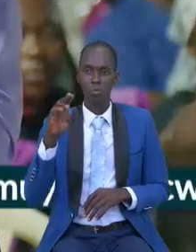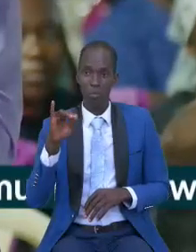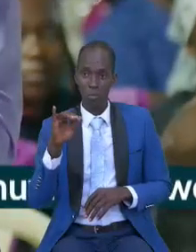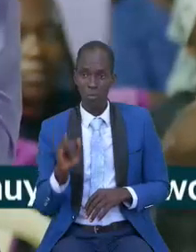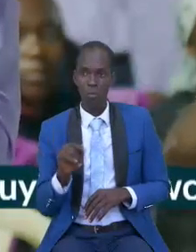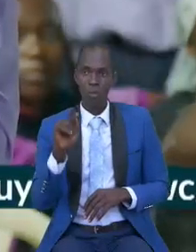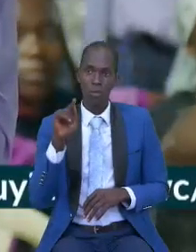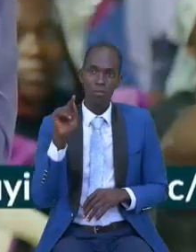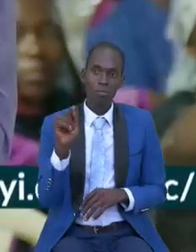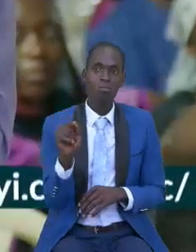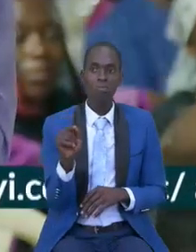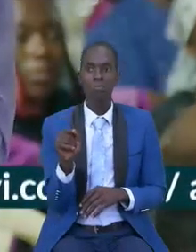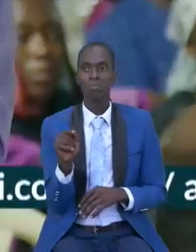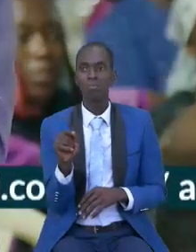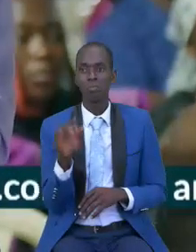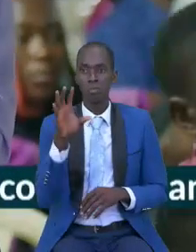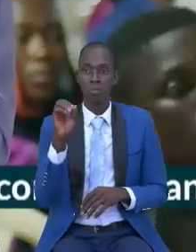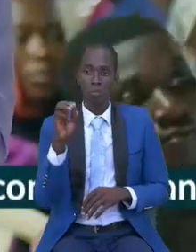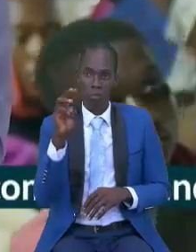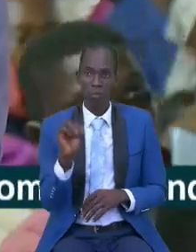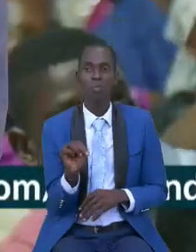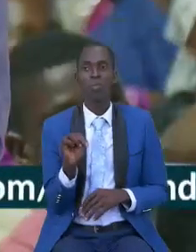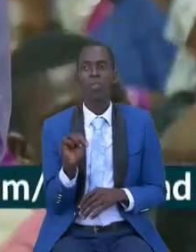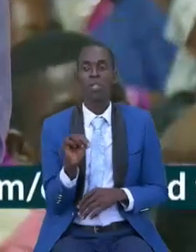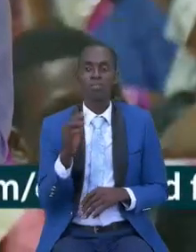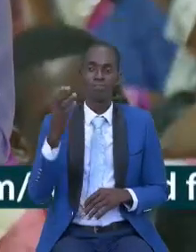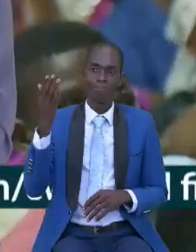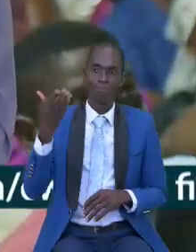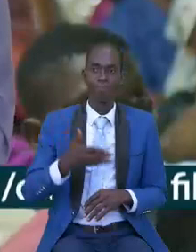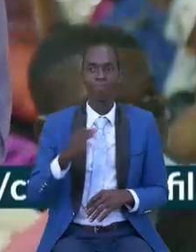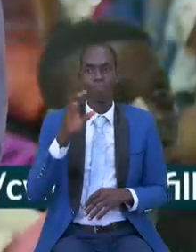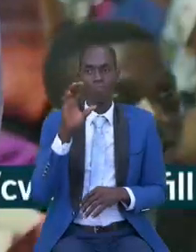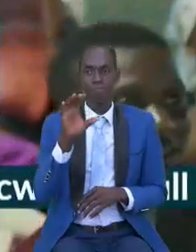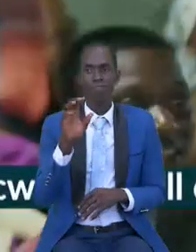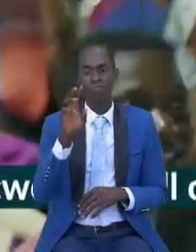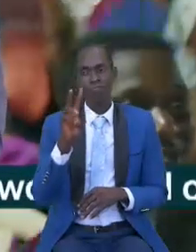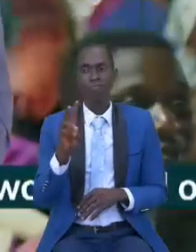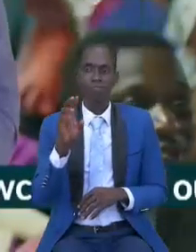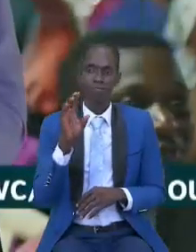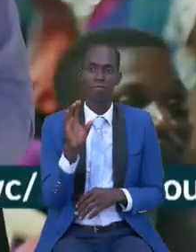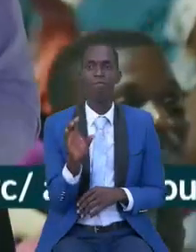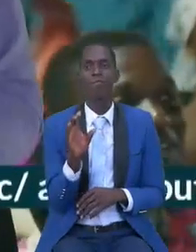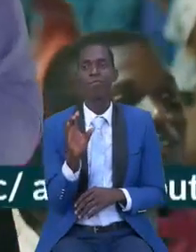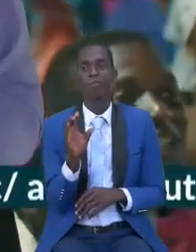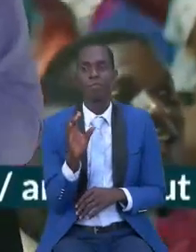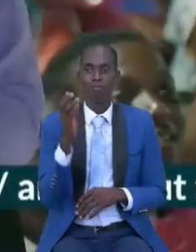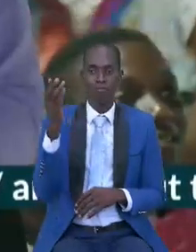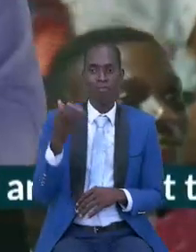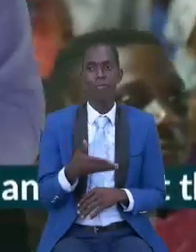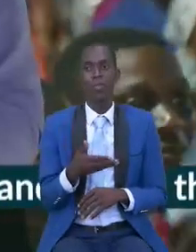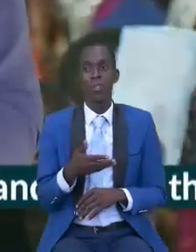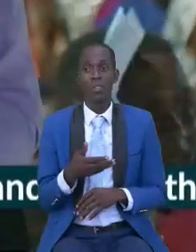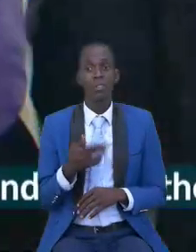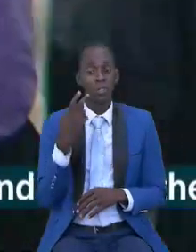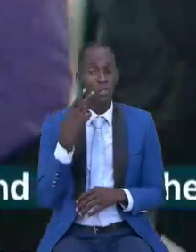be involved so that we get all their details as quick as possible. As we are